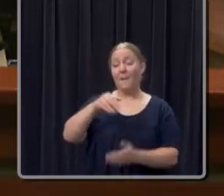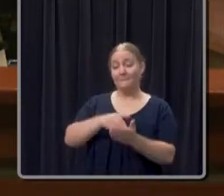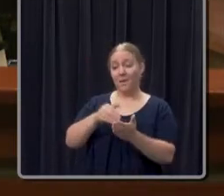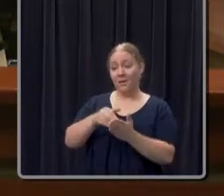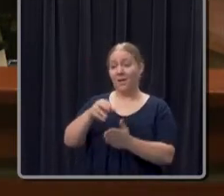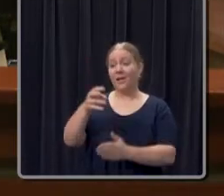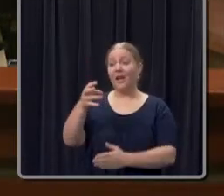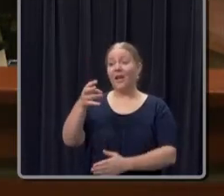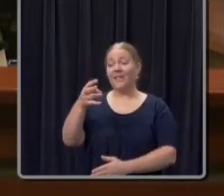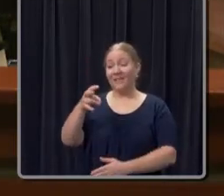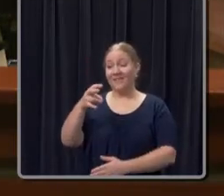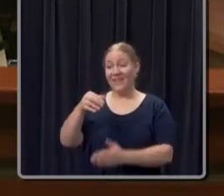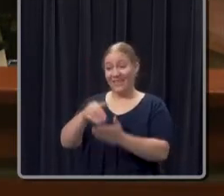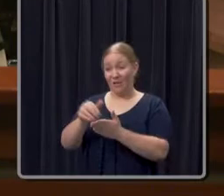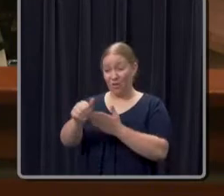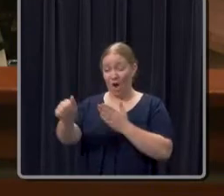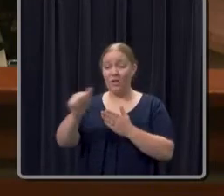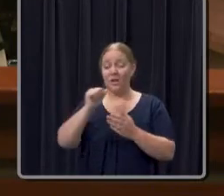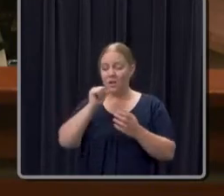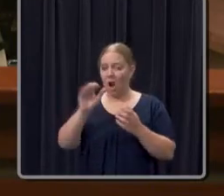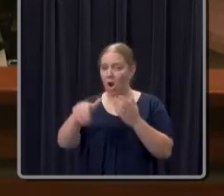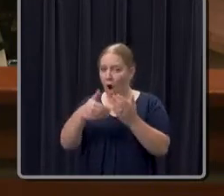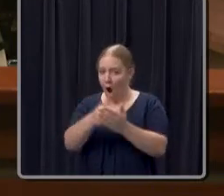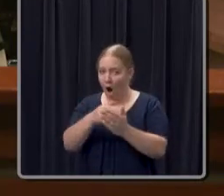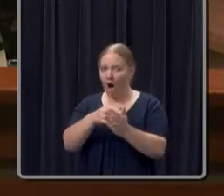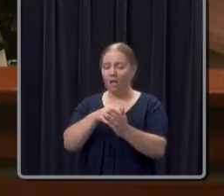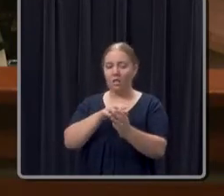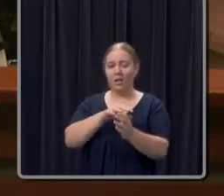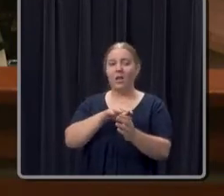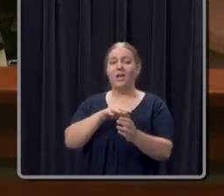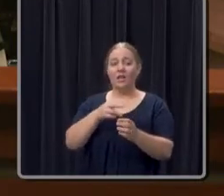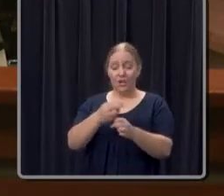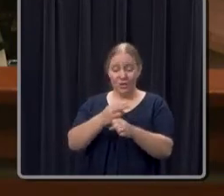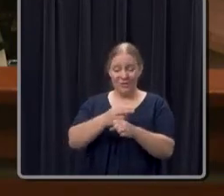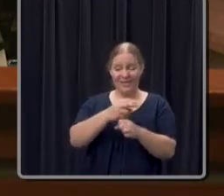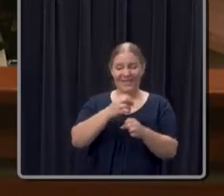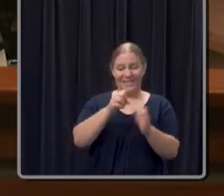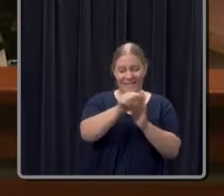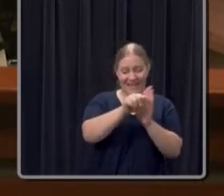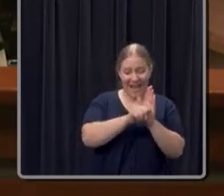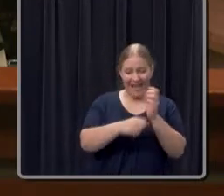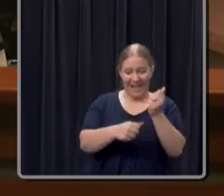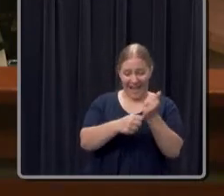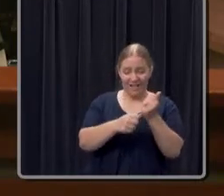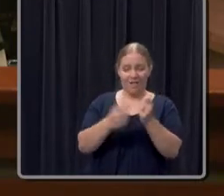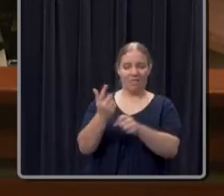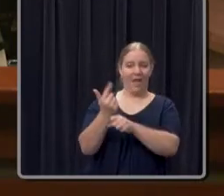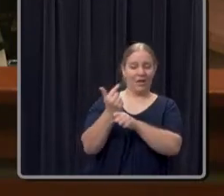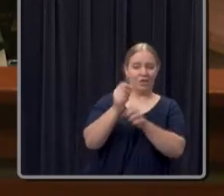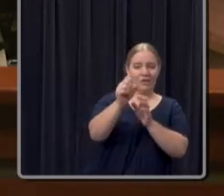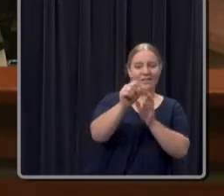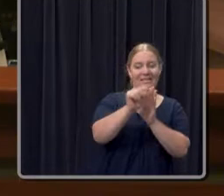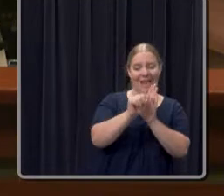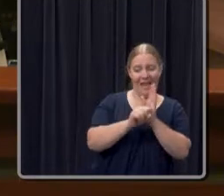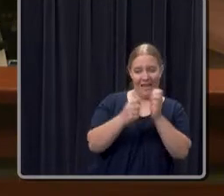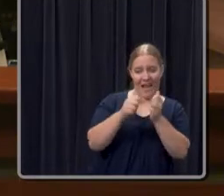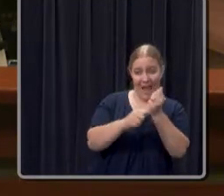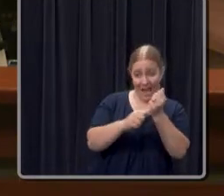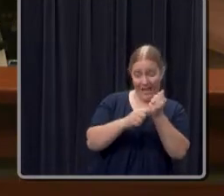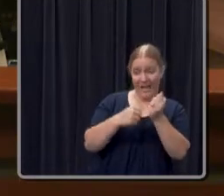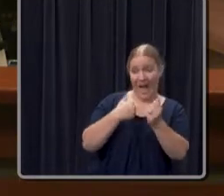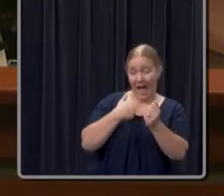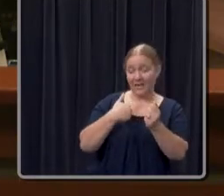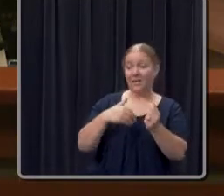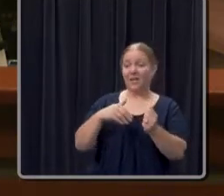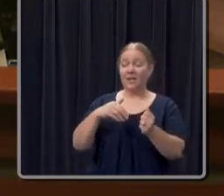$34,017,000. Not all of that would be covered by state aid. So last year, if you look at state aid alone, had it